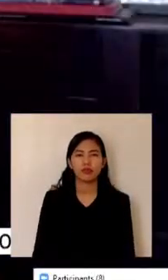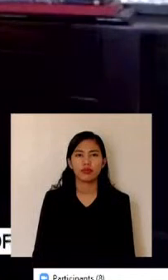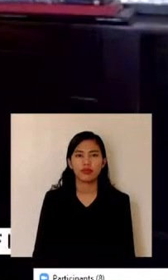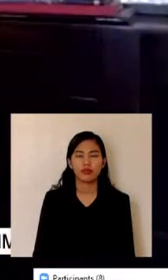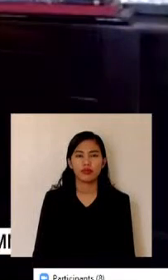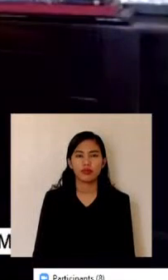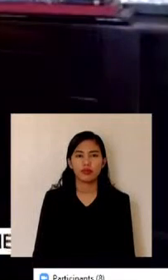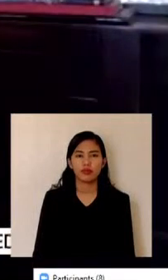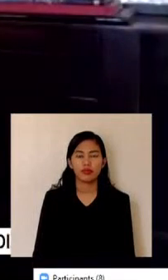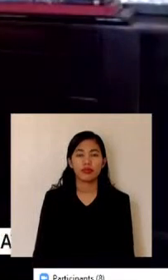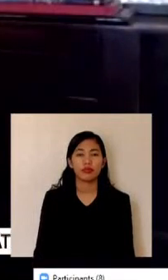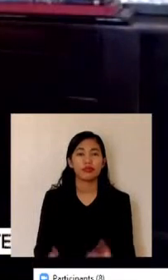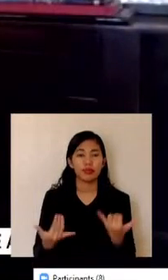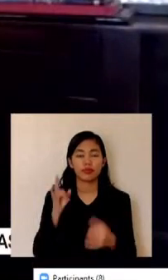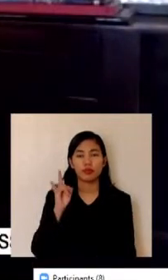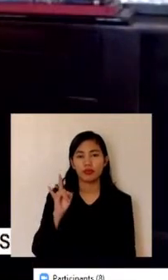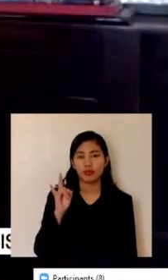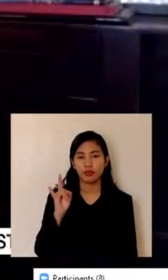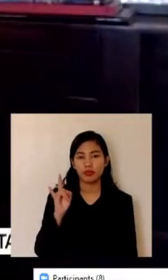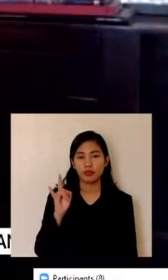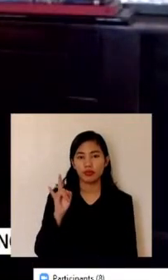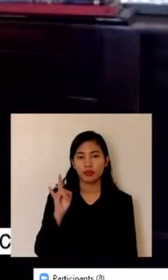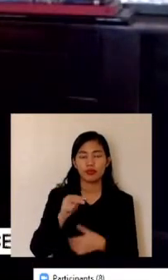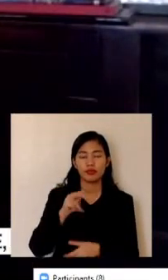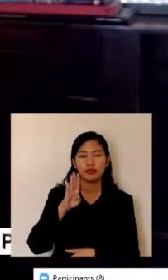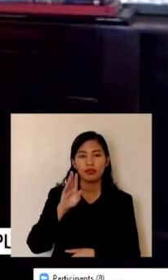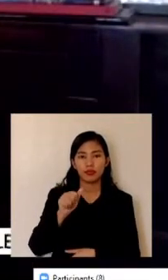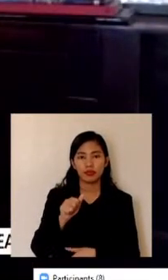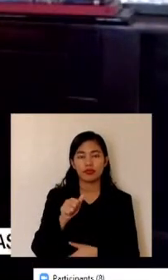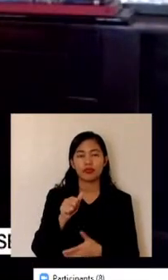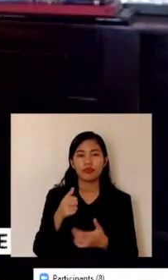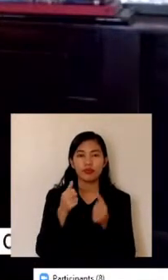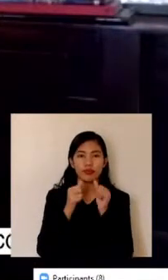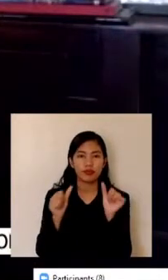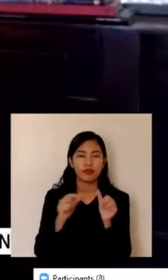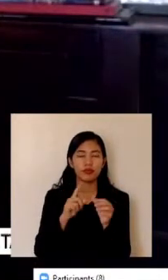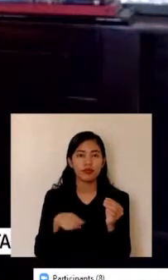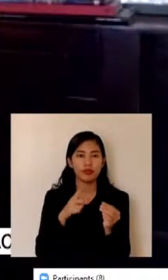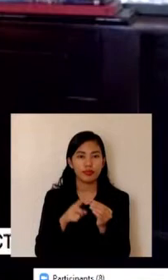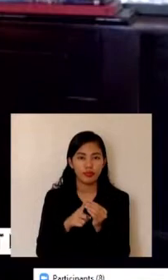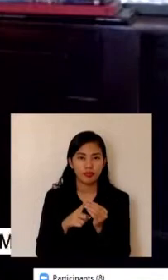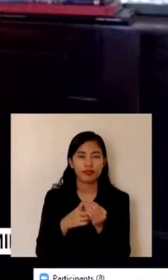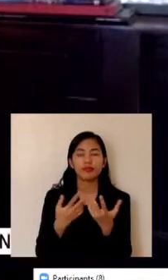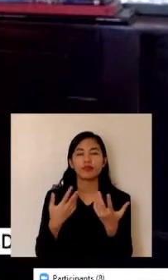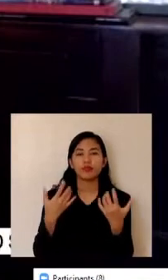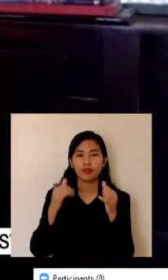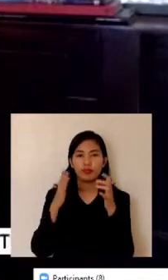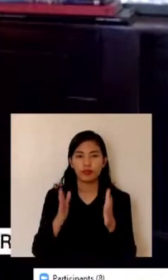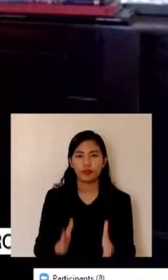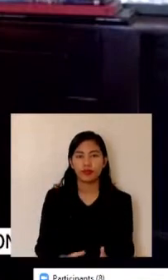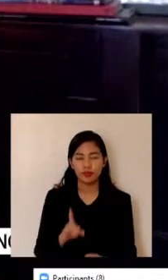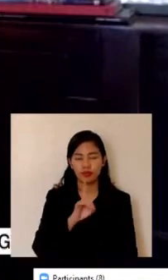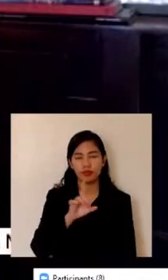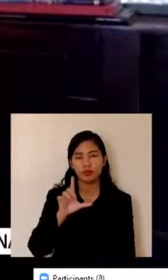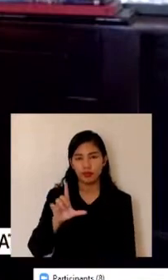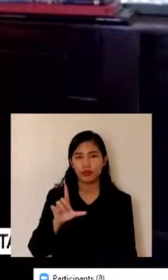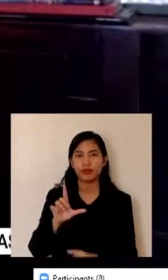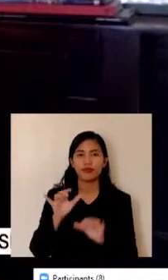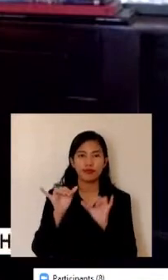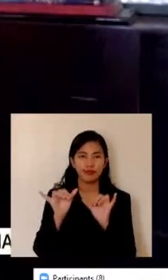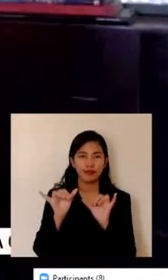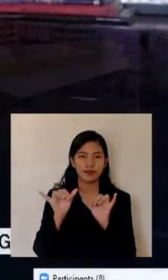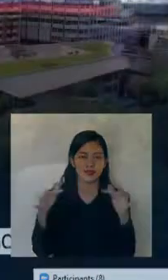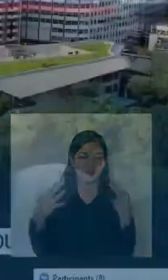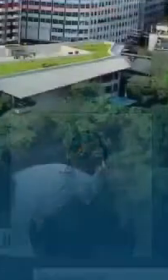We're going to take a break now. Still ahead, the NBA names the captains of its All-Star game this year. Dateline Philippines will be right back. Stay with us here on ANC.